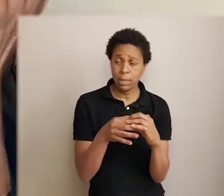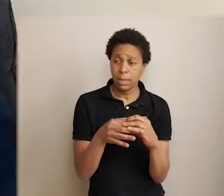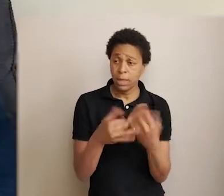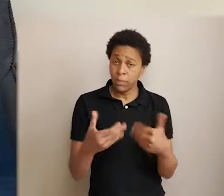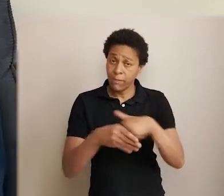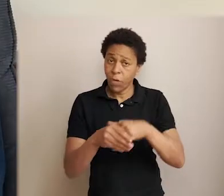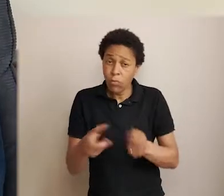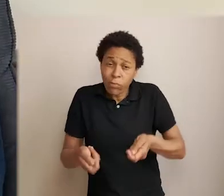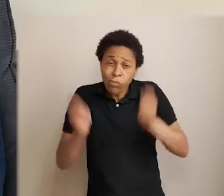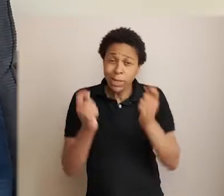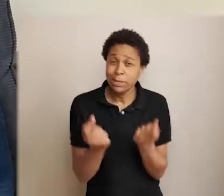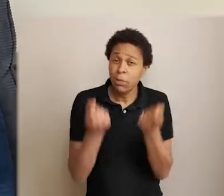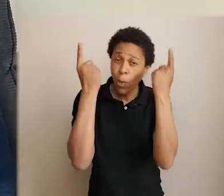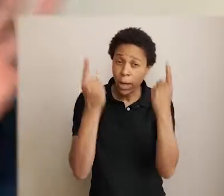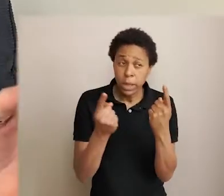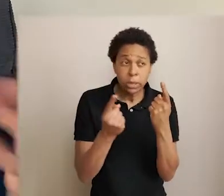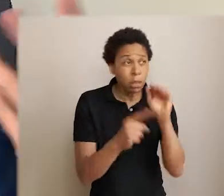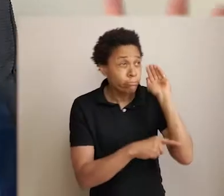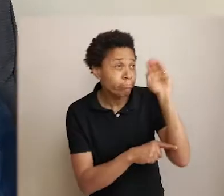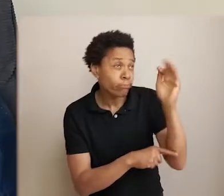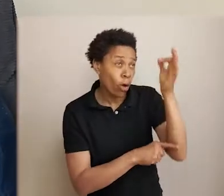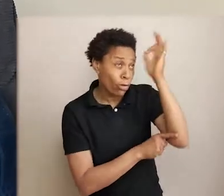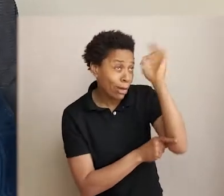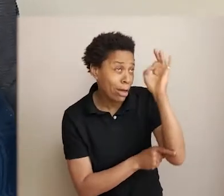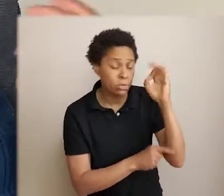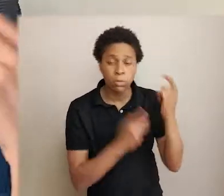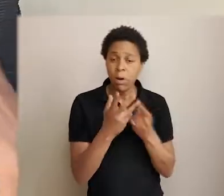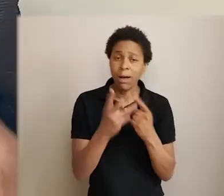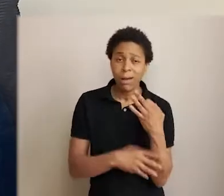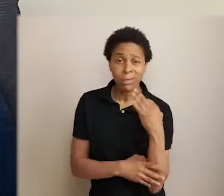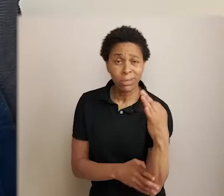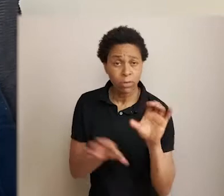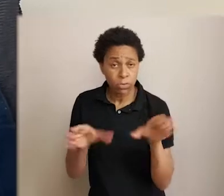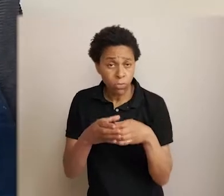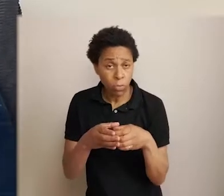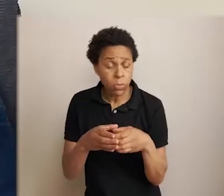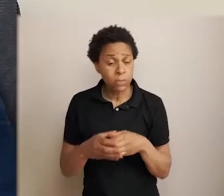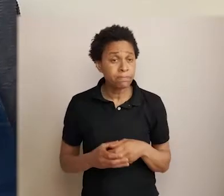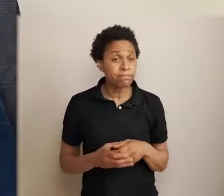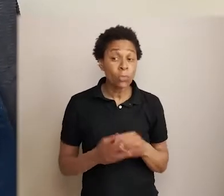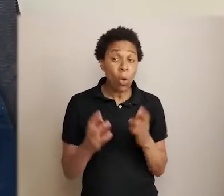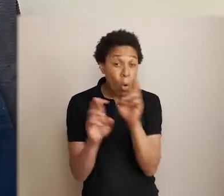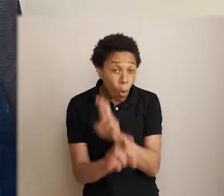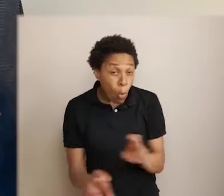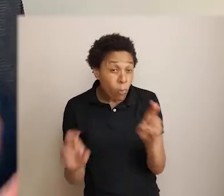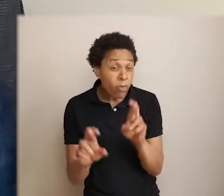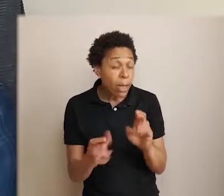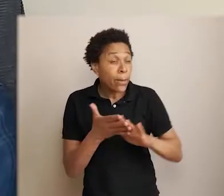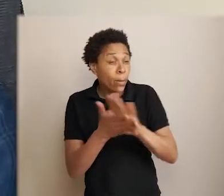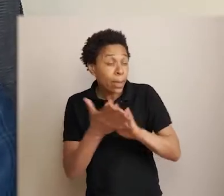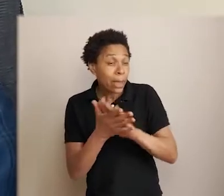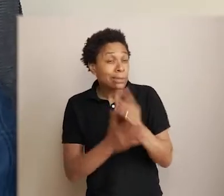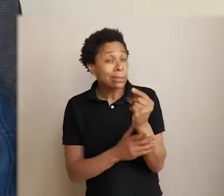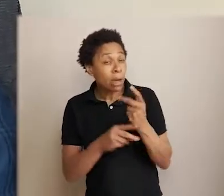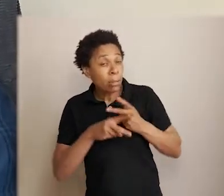awareness in partnership meetings with the council and health and other voluntary groups. Hopefully, this will help some carers not to make